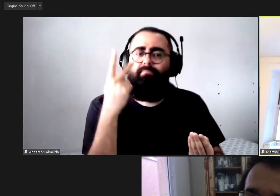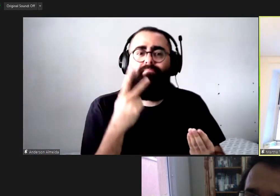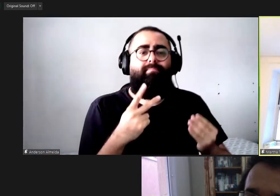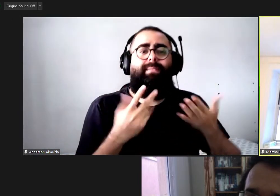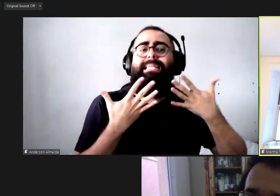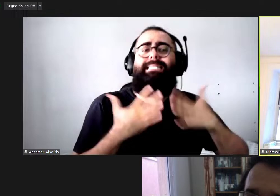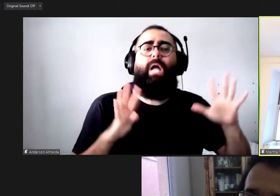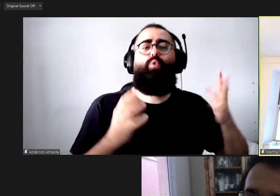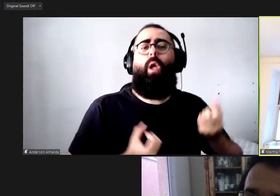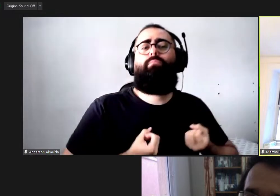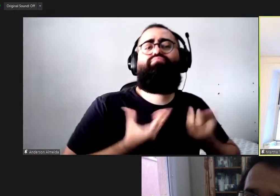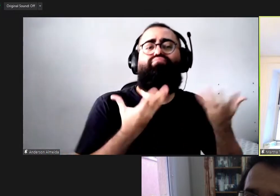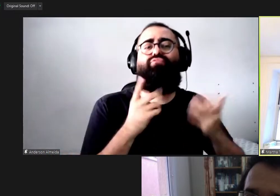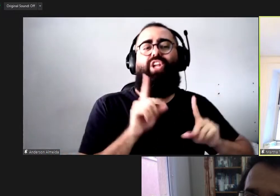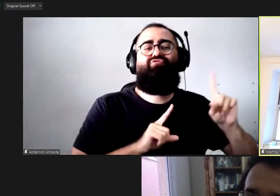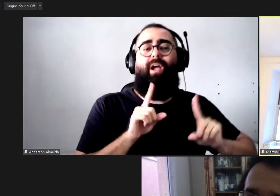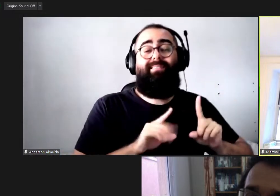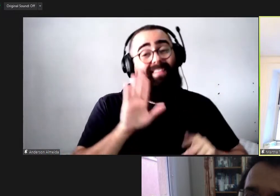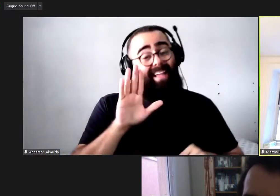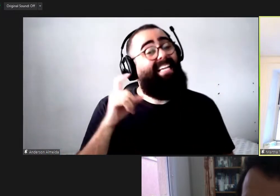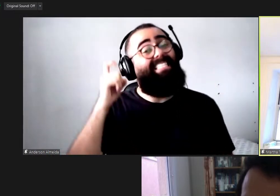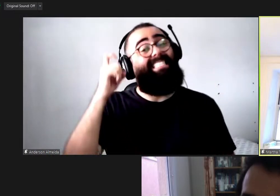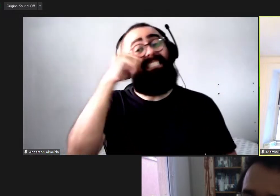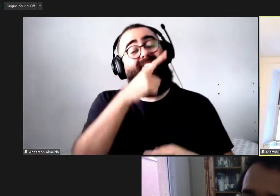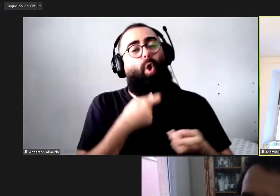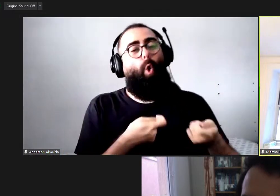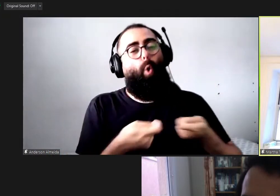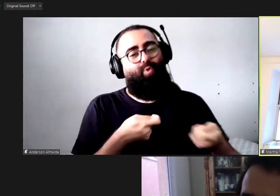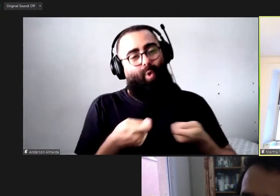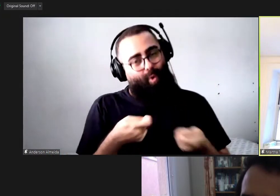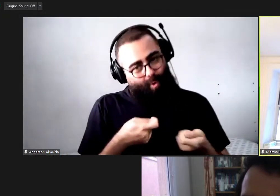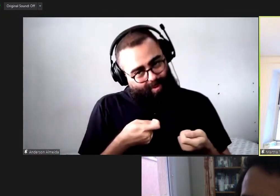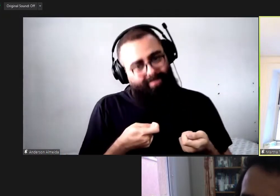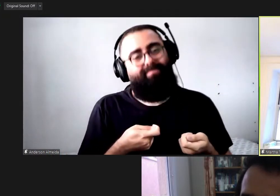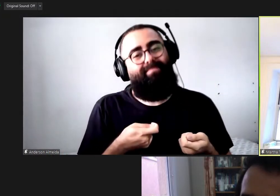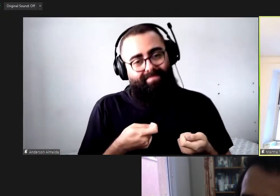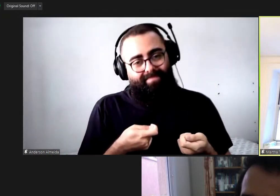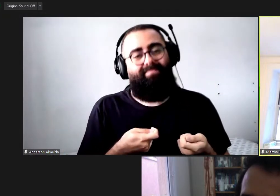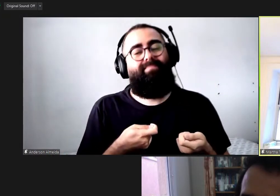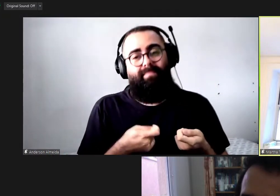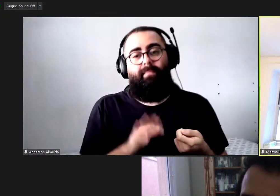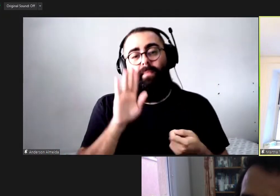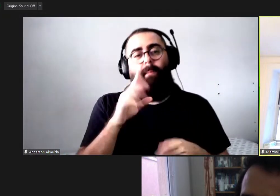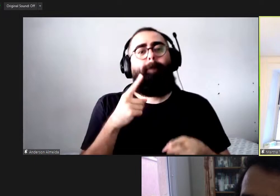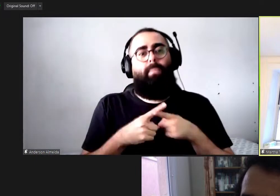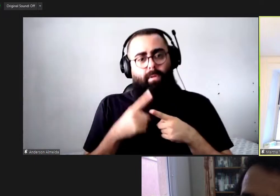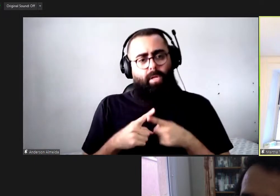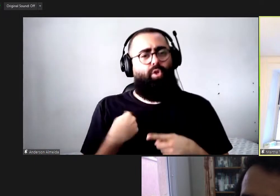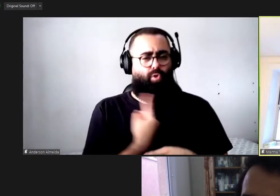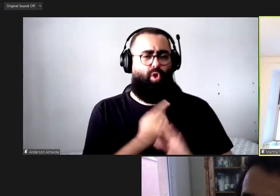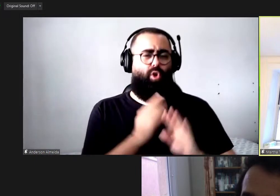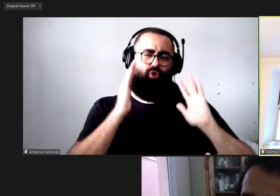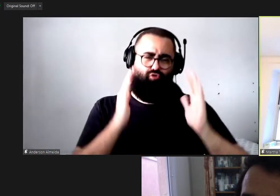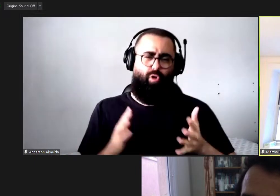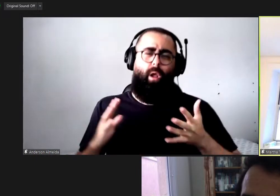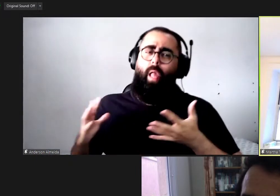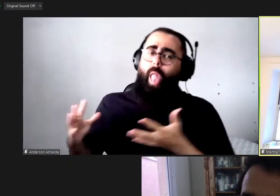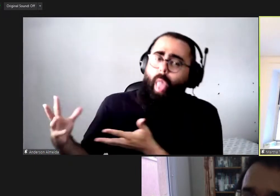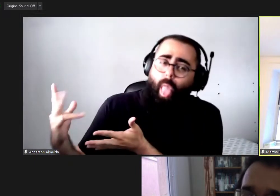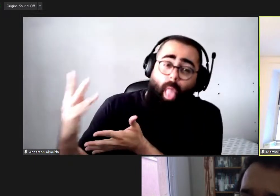so difficult to control, and you get an enormous amount of data that is very